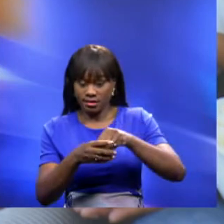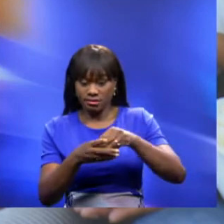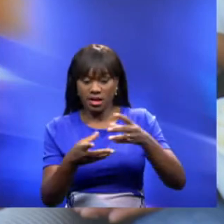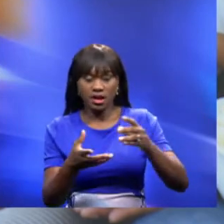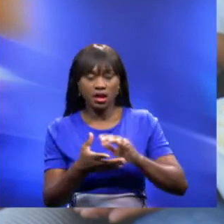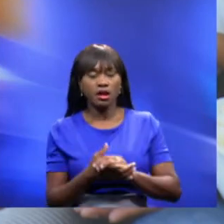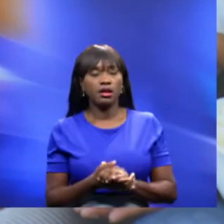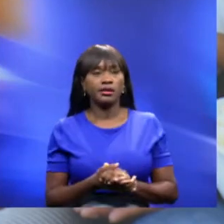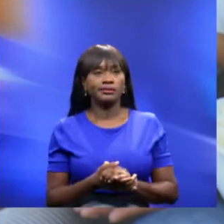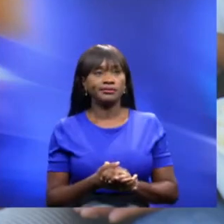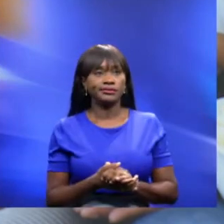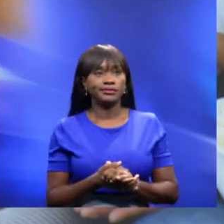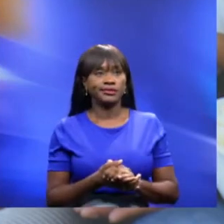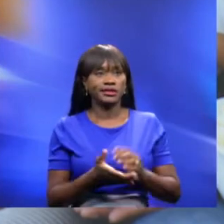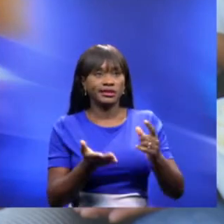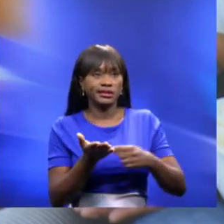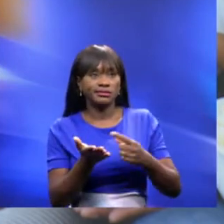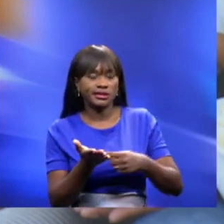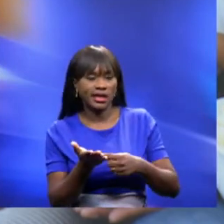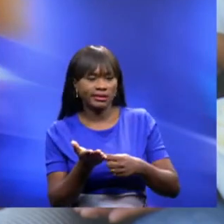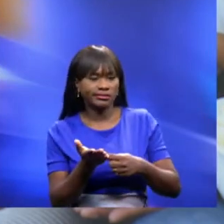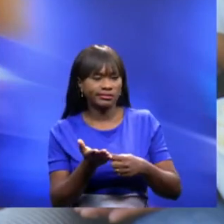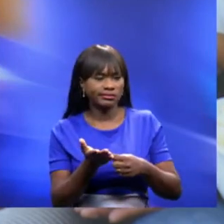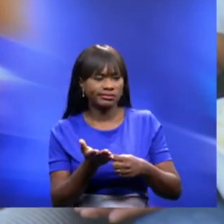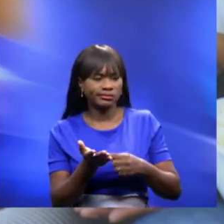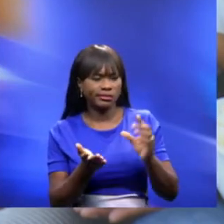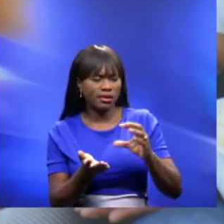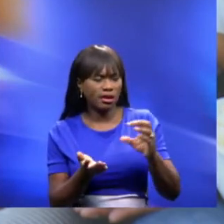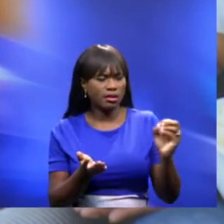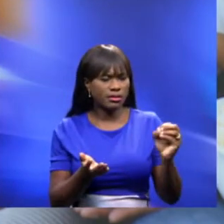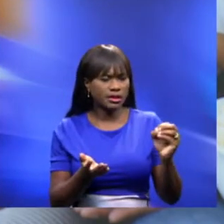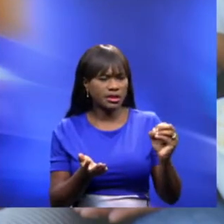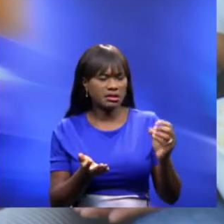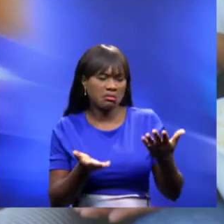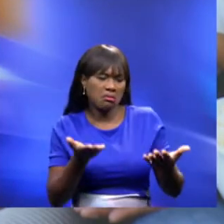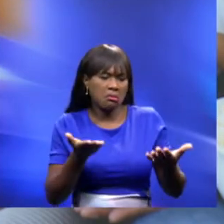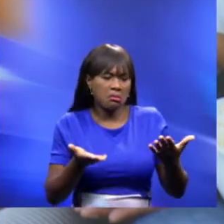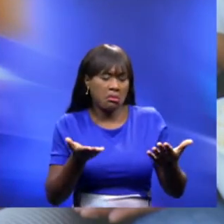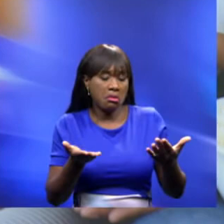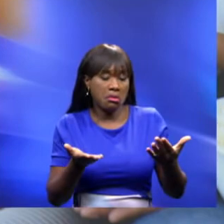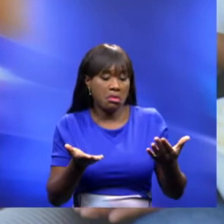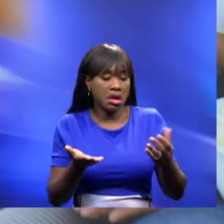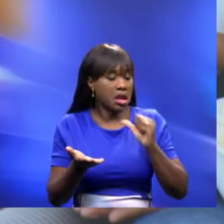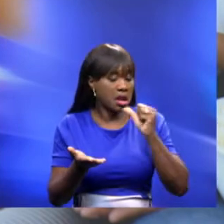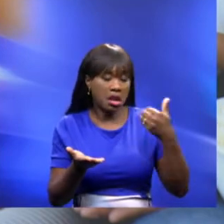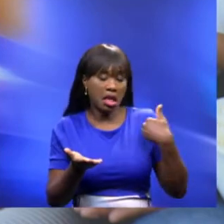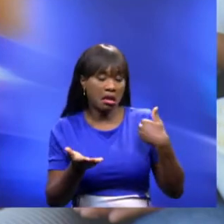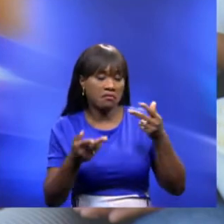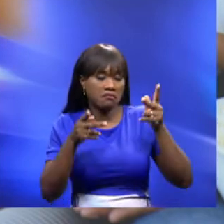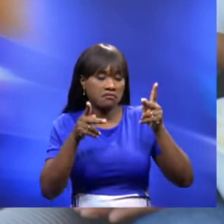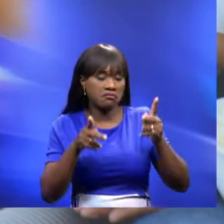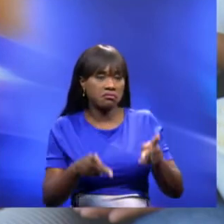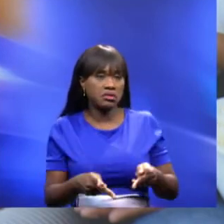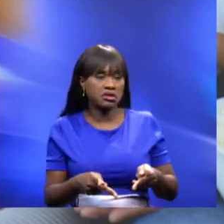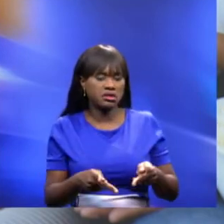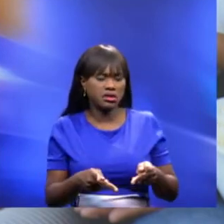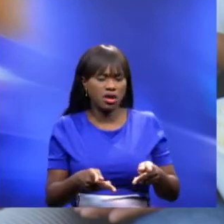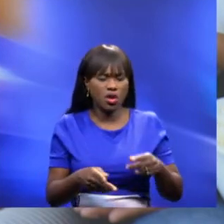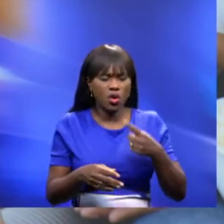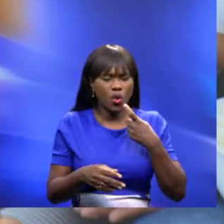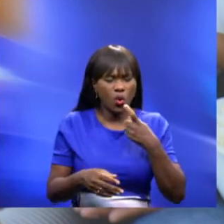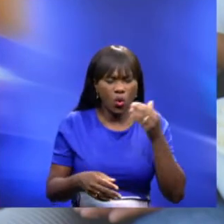we may have within our companies, we may or may not have anyone who is knowledgeable